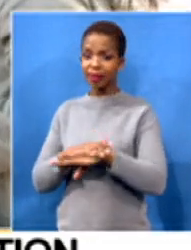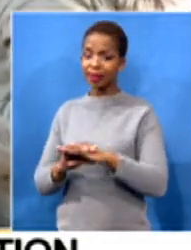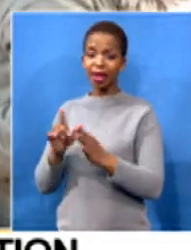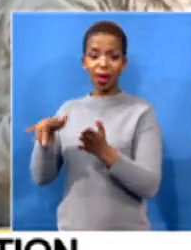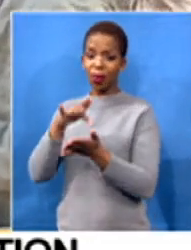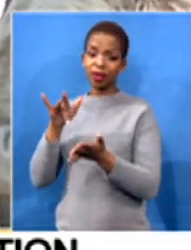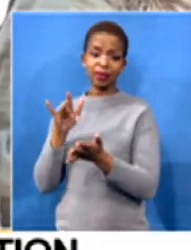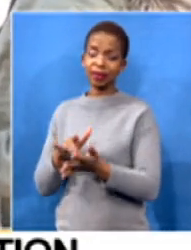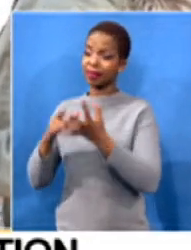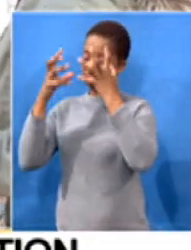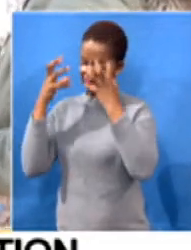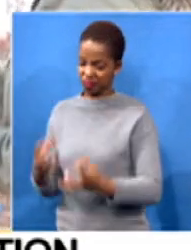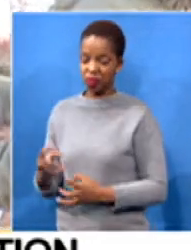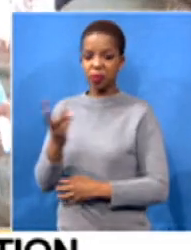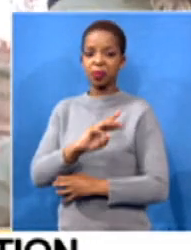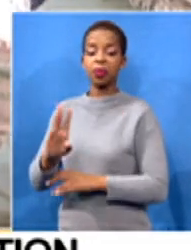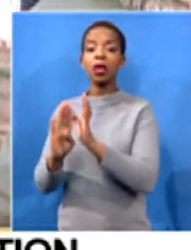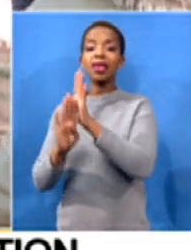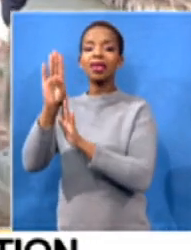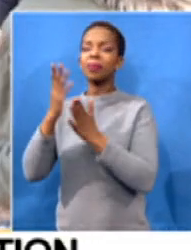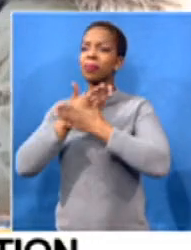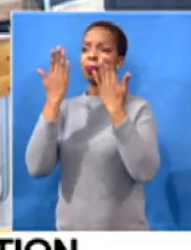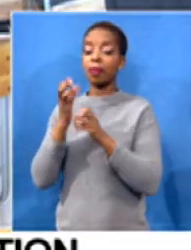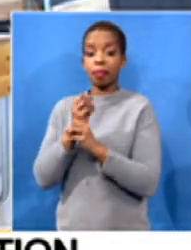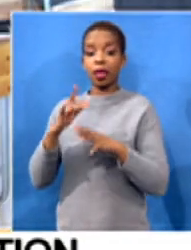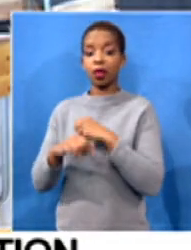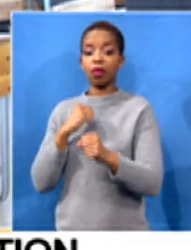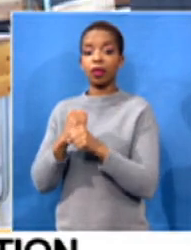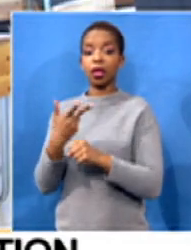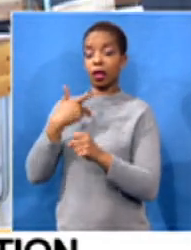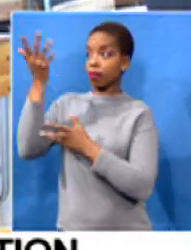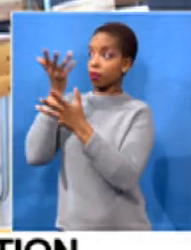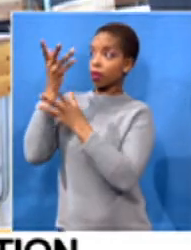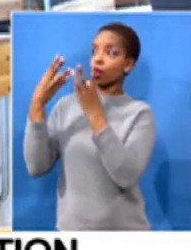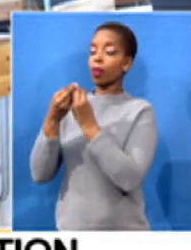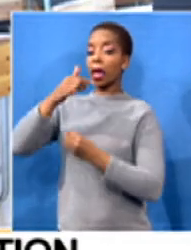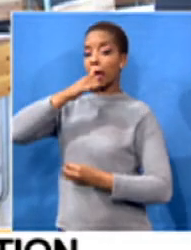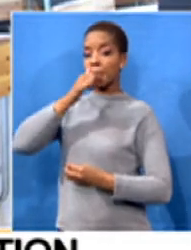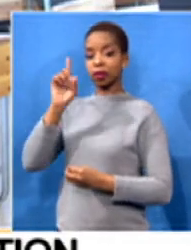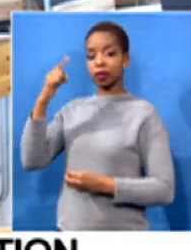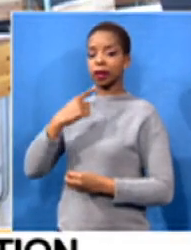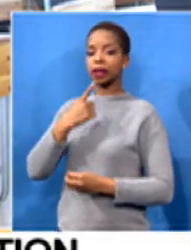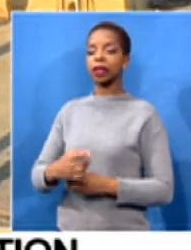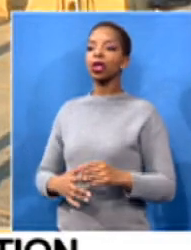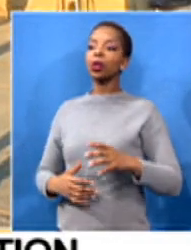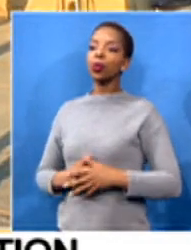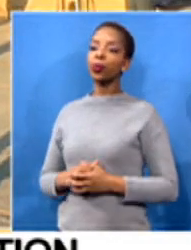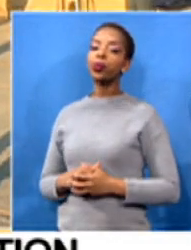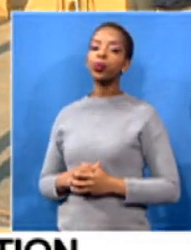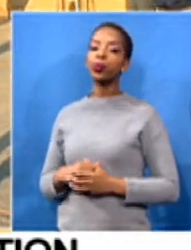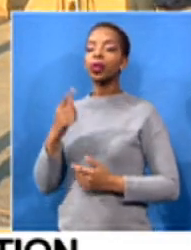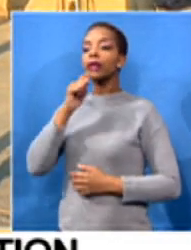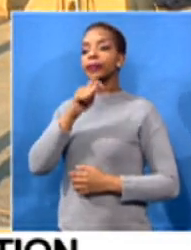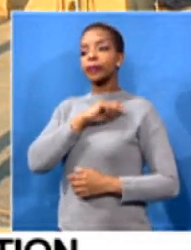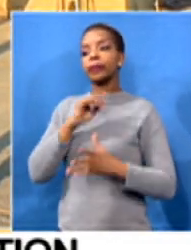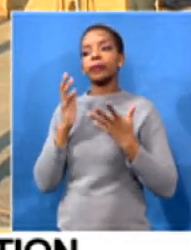When I spoke to Minister Angie Motshekga at the beginning of the year, she was basically defeated and saying, this is the reality. And